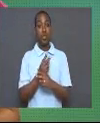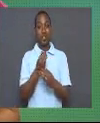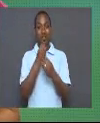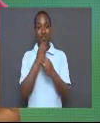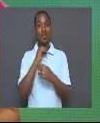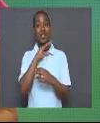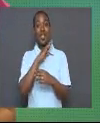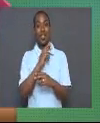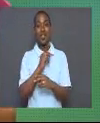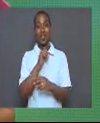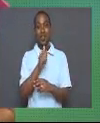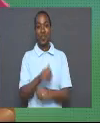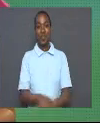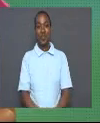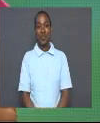safe.